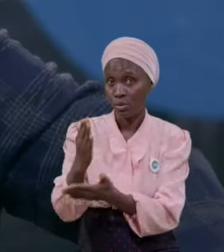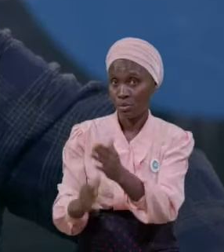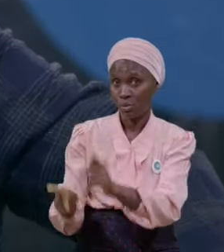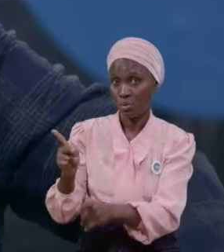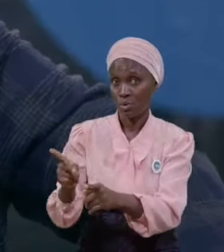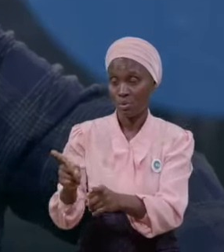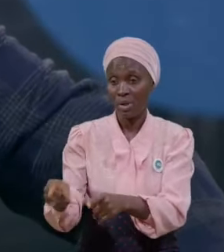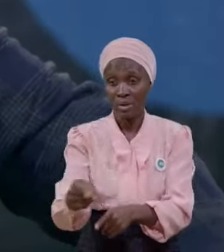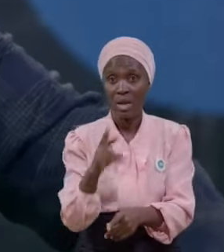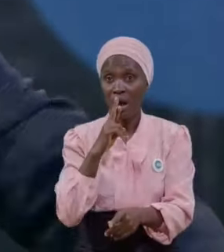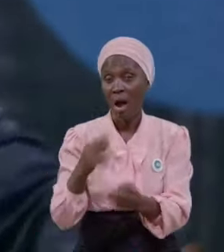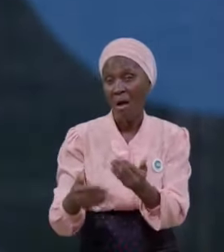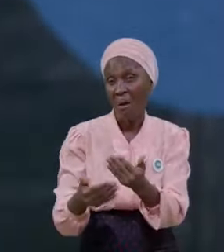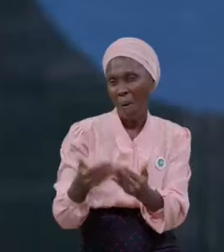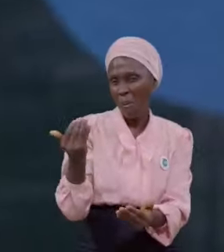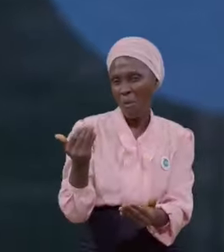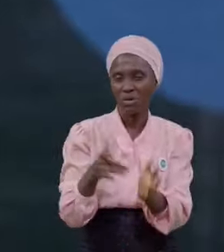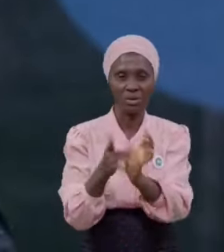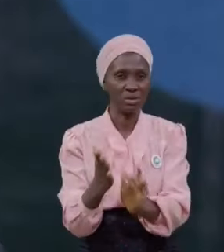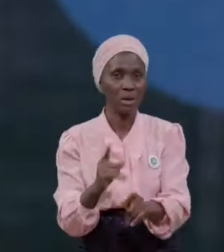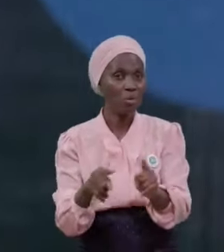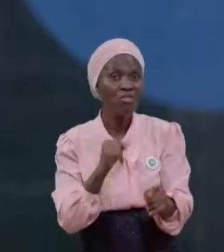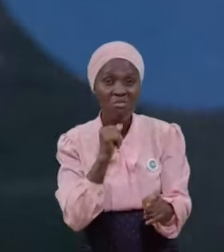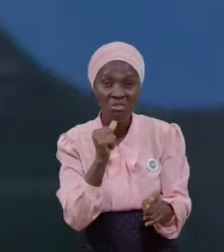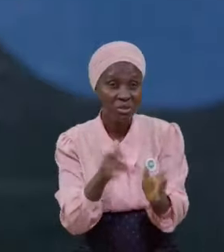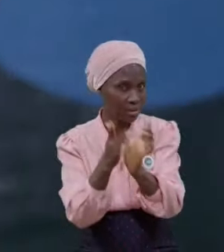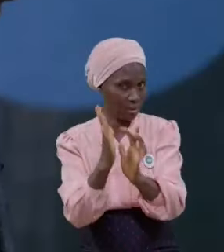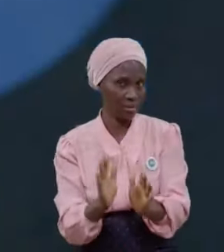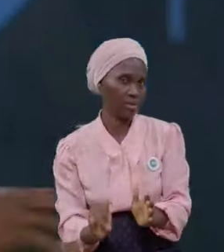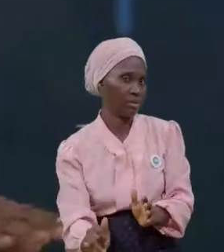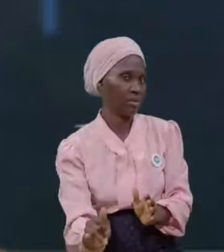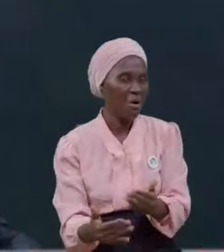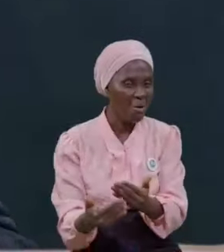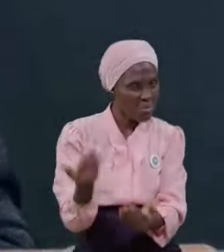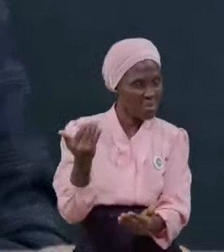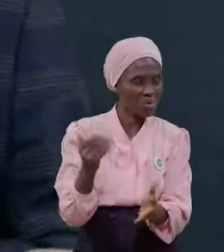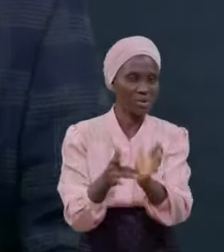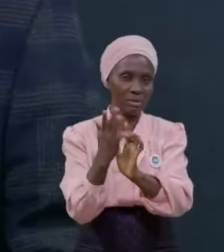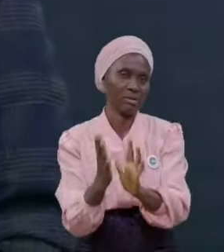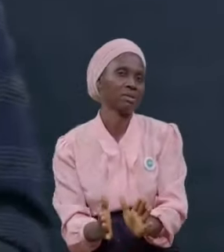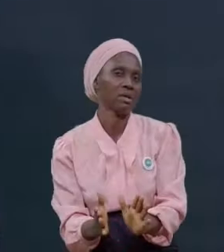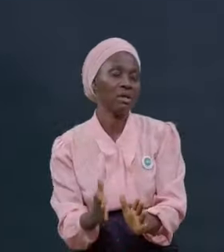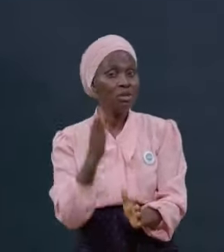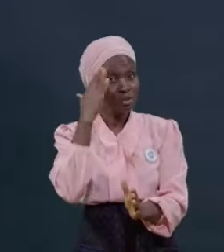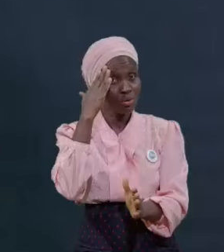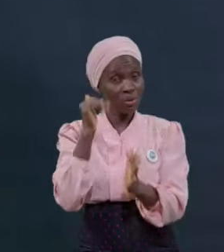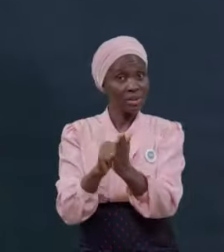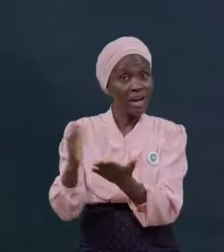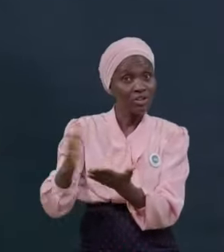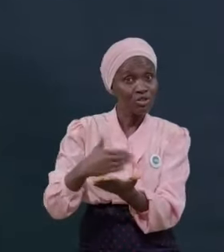Christians yet, almost Christians. And you know that song we sing that